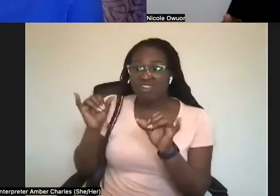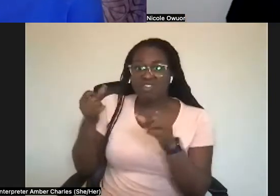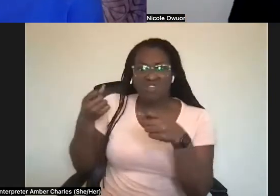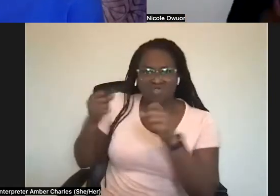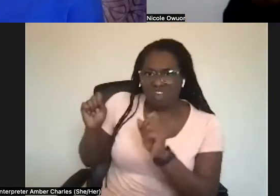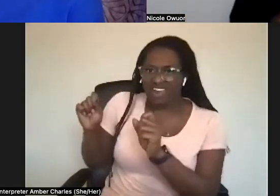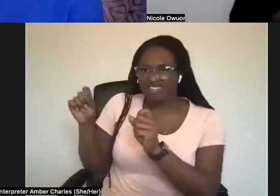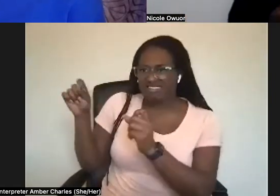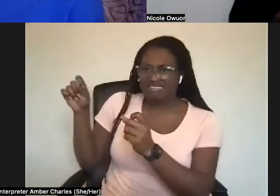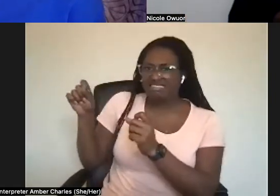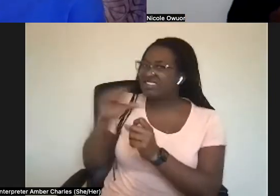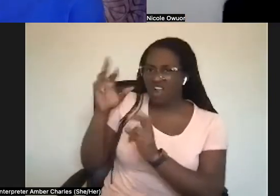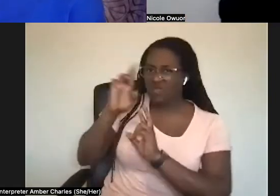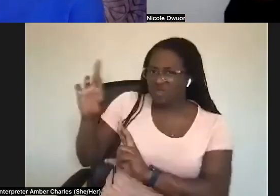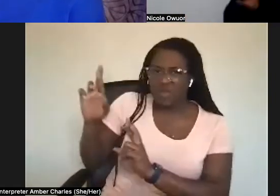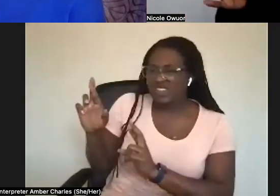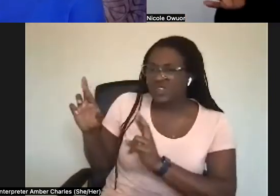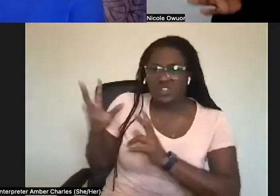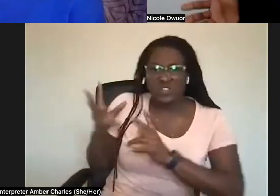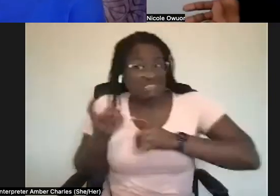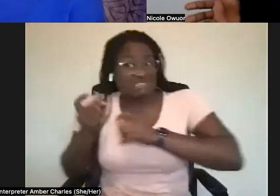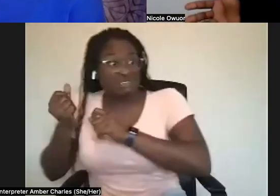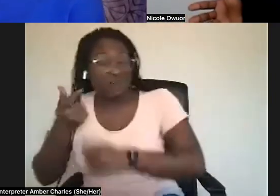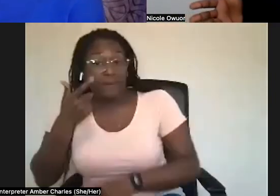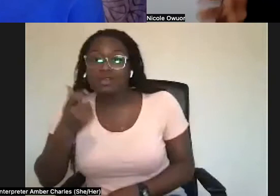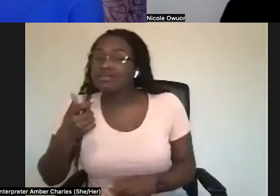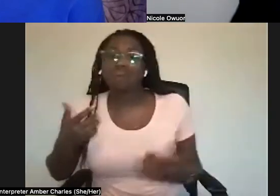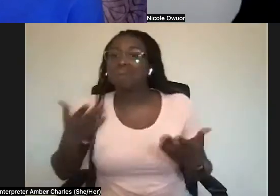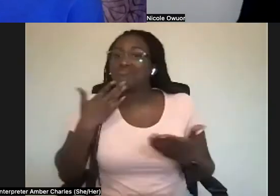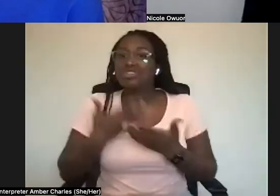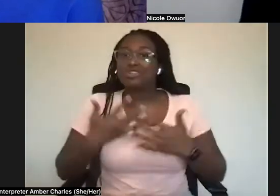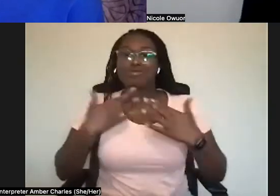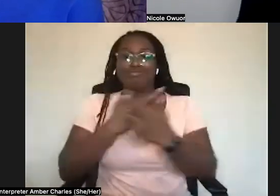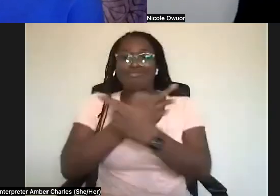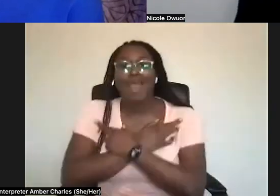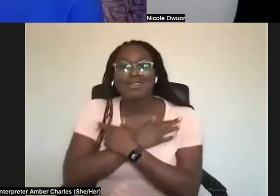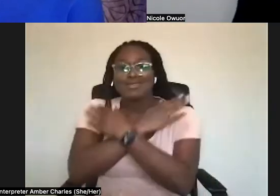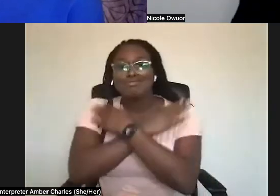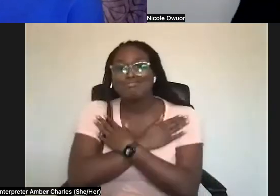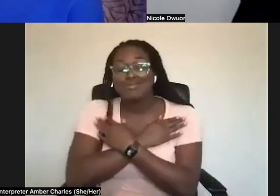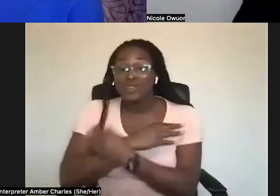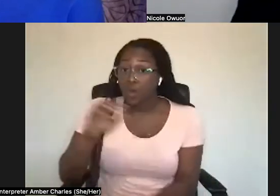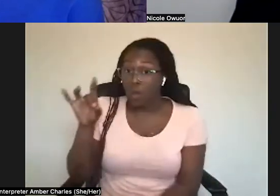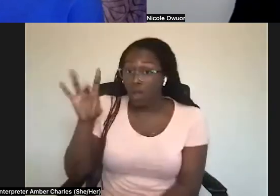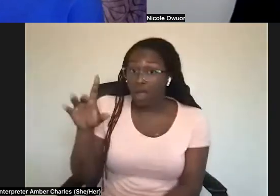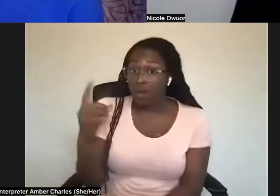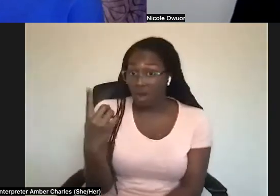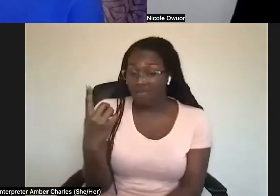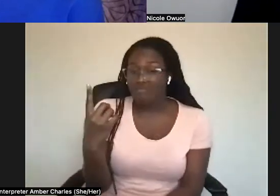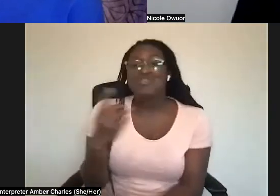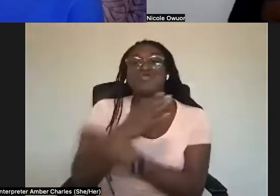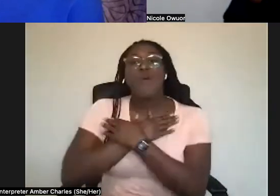door, because you're well rested. So tip number one, rest